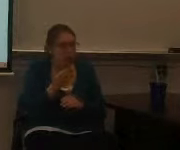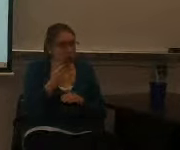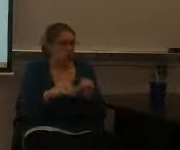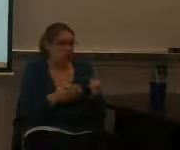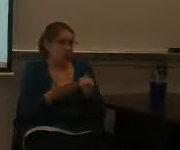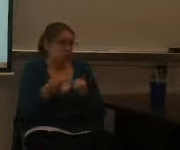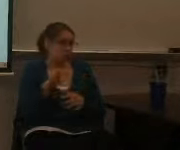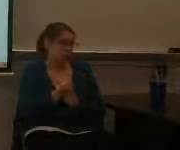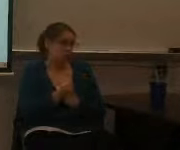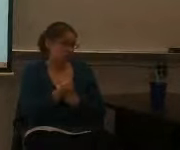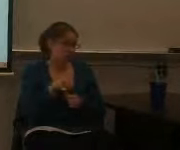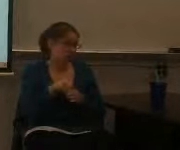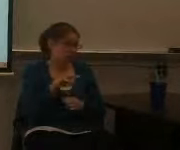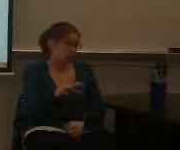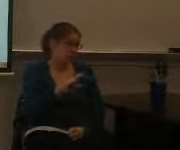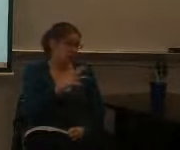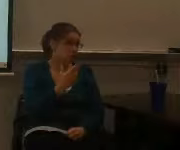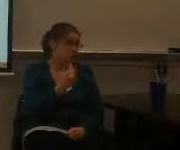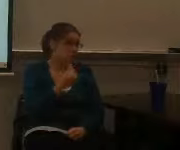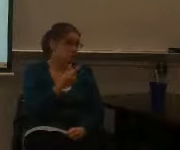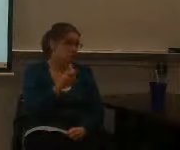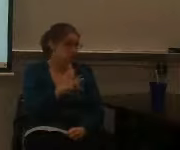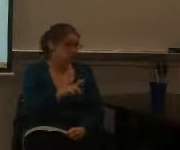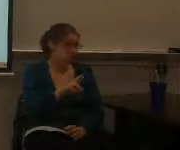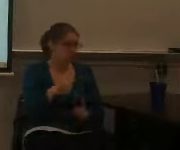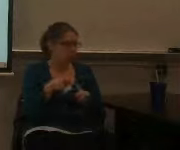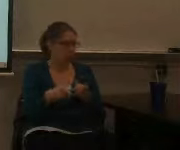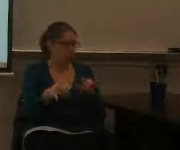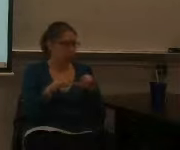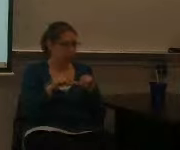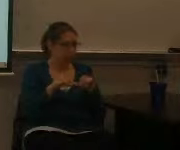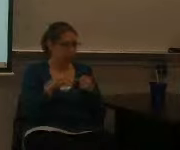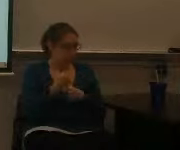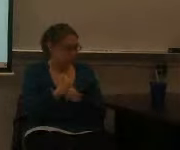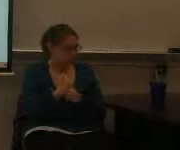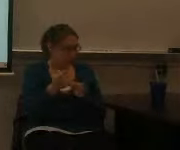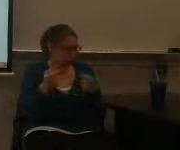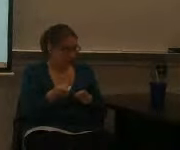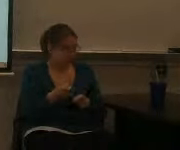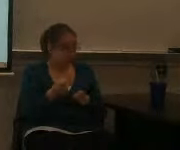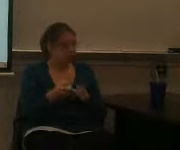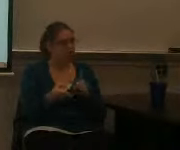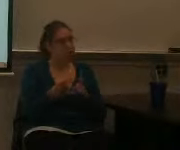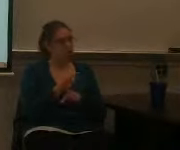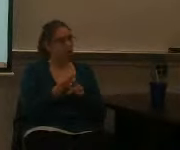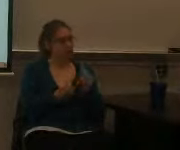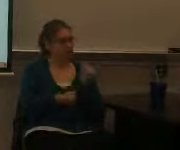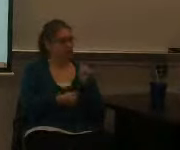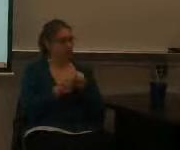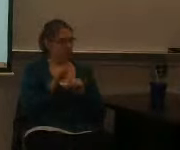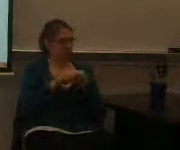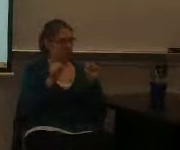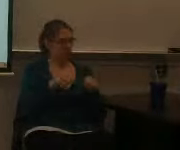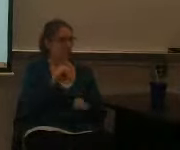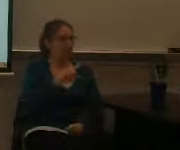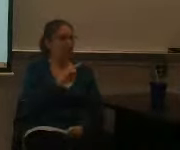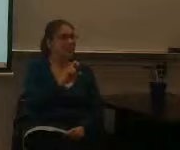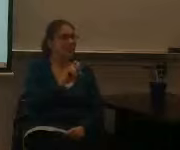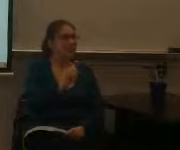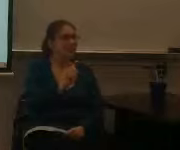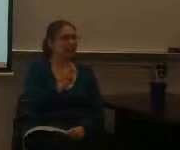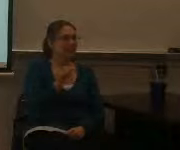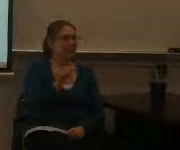in your chamber. And when those measurements were made, it turned out that most systems are net heterotrophic. That is,